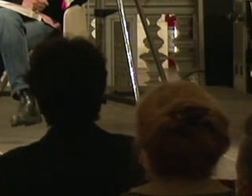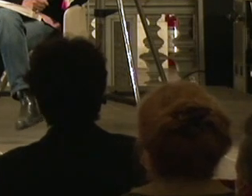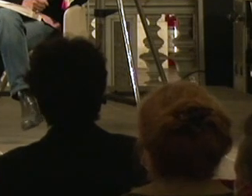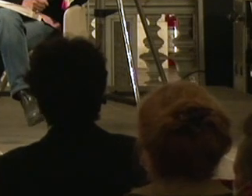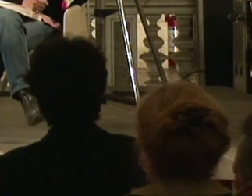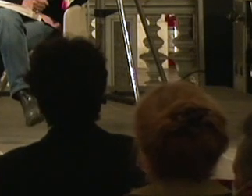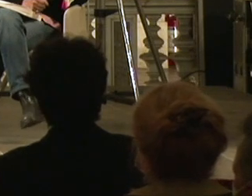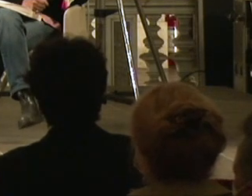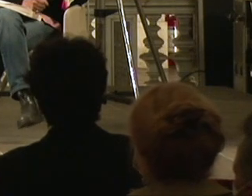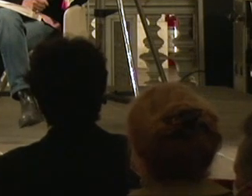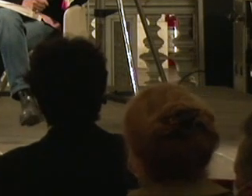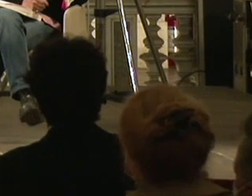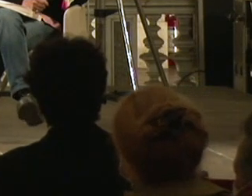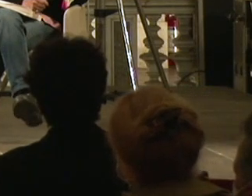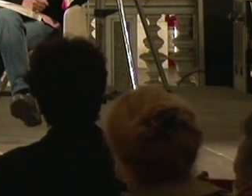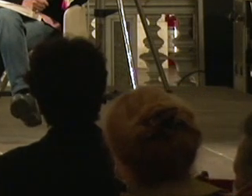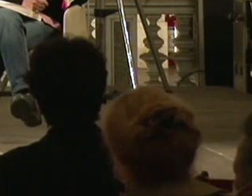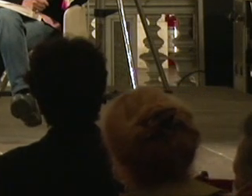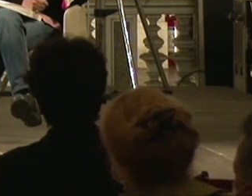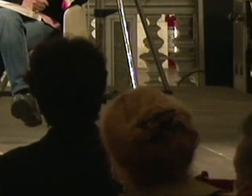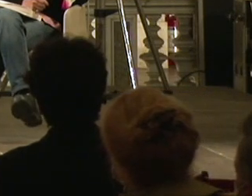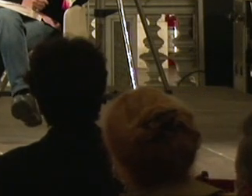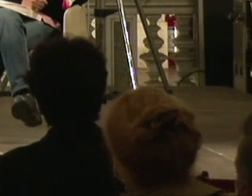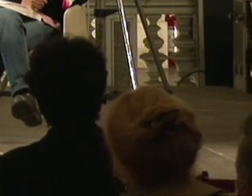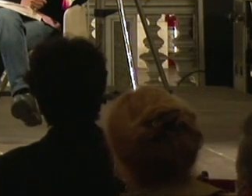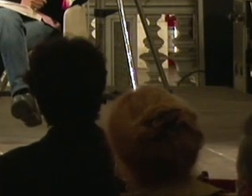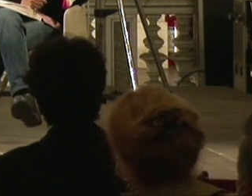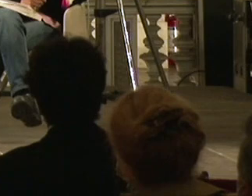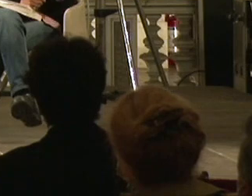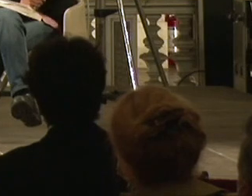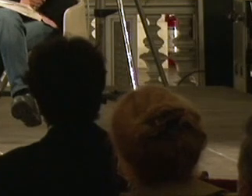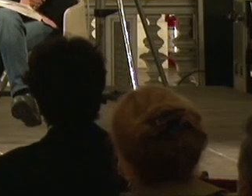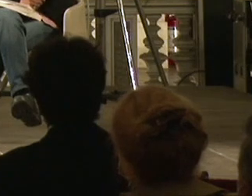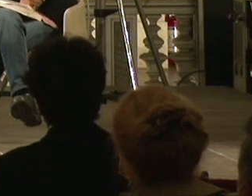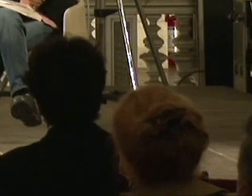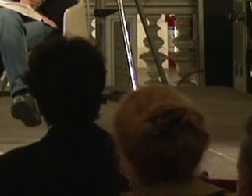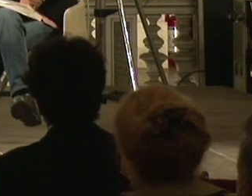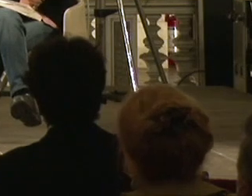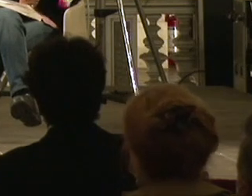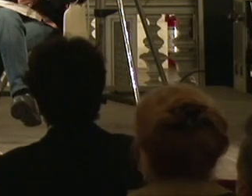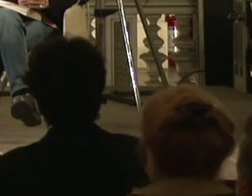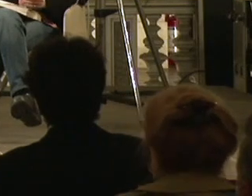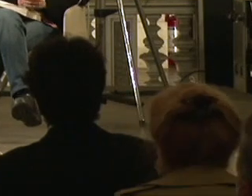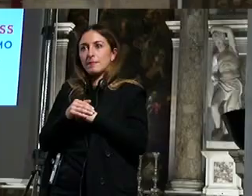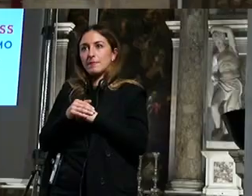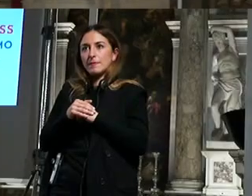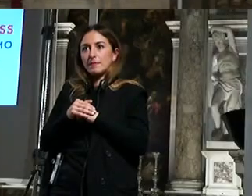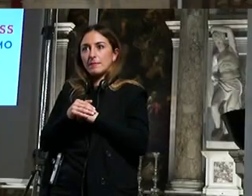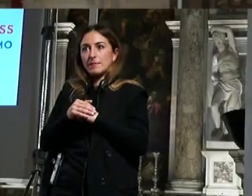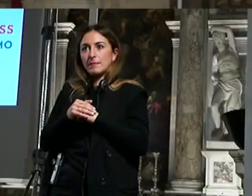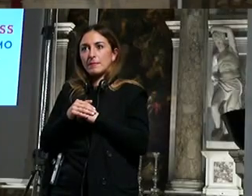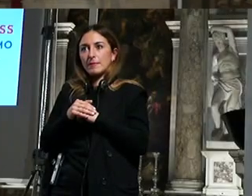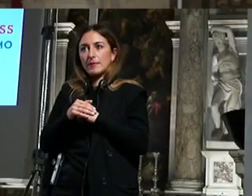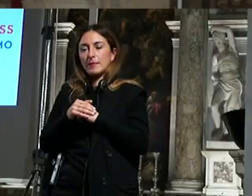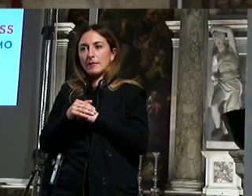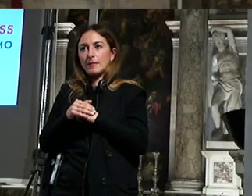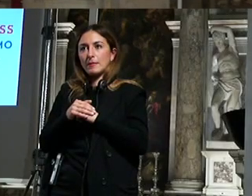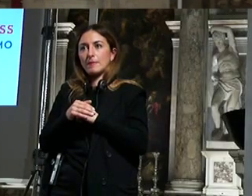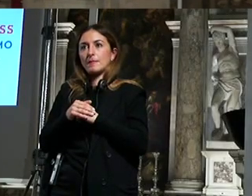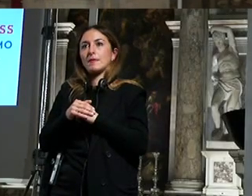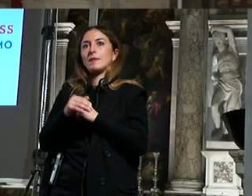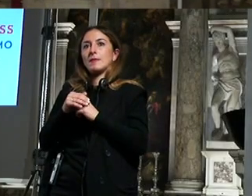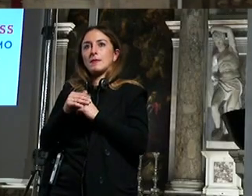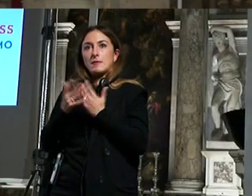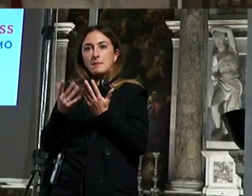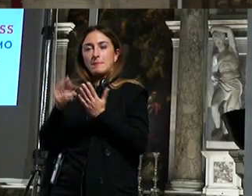his chosen hometown, and he's buried here. And he wrote beautifully in his book Watermark about Venice in the